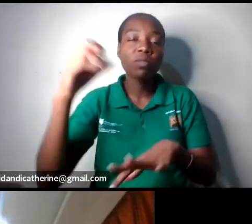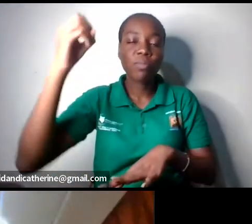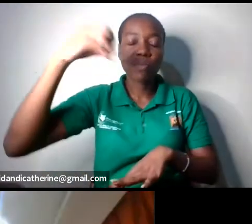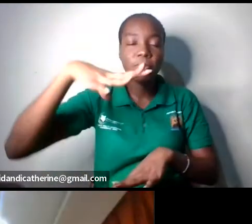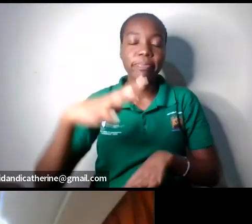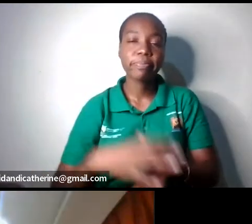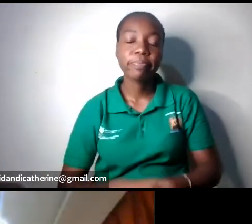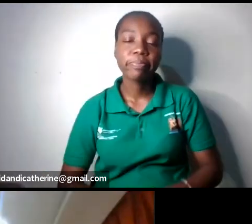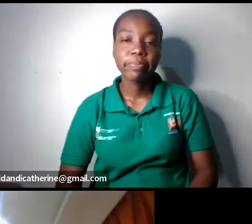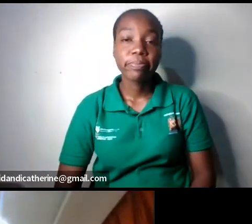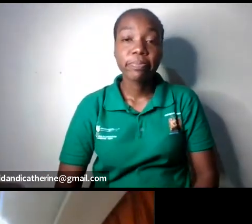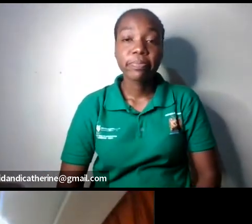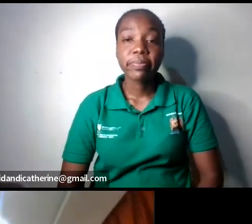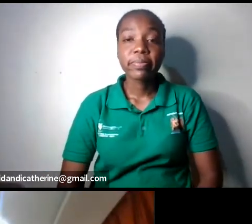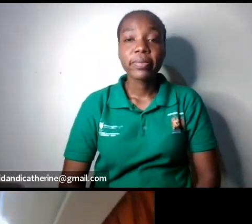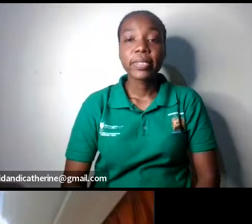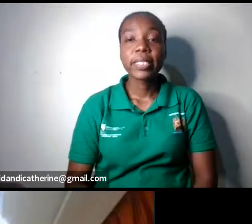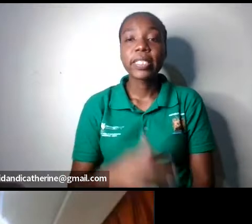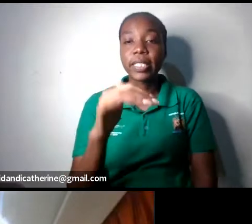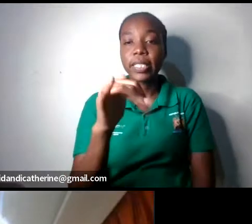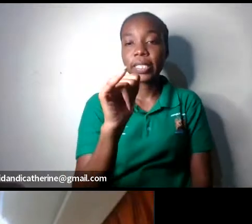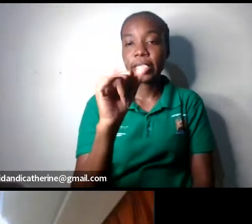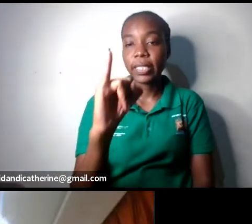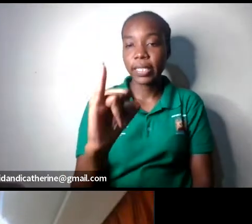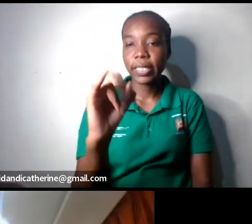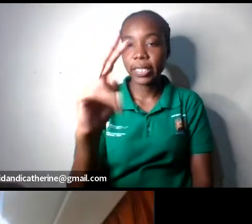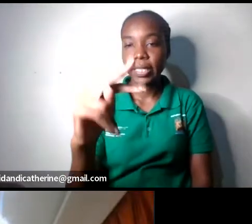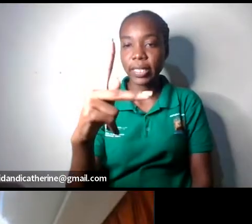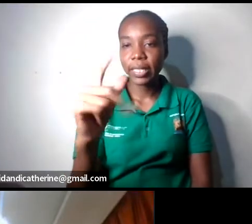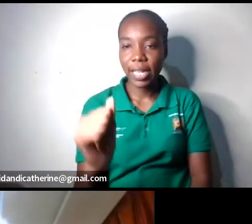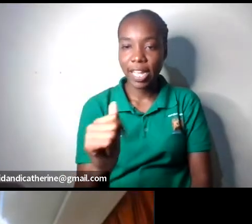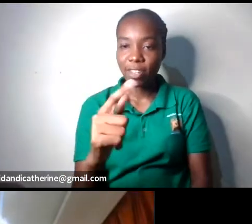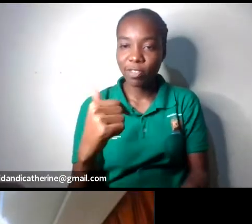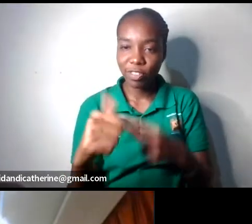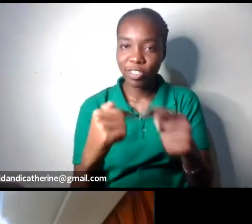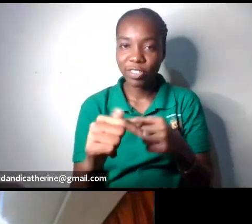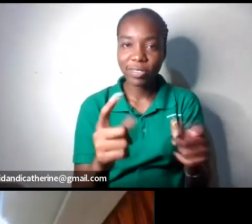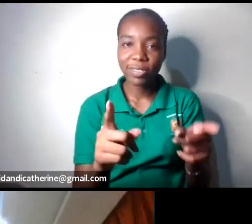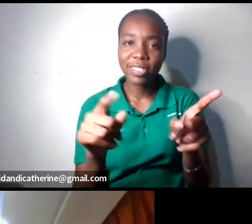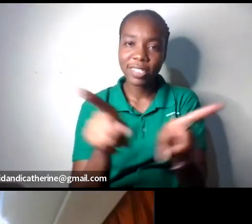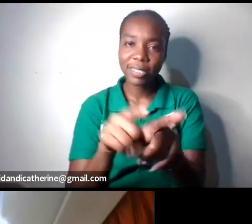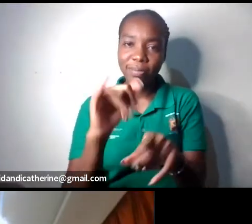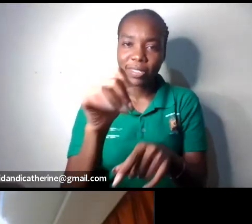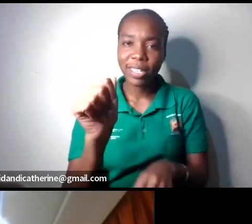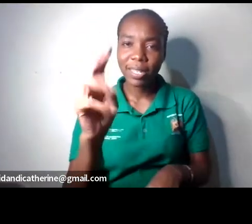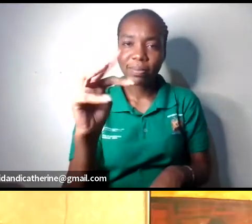Yes, Yinka, you can go first. Now I can see you, James, as well.